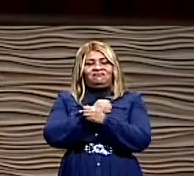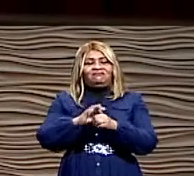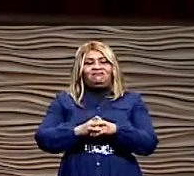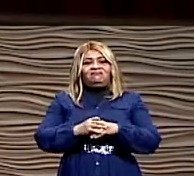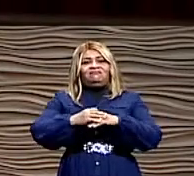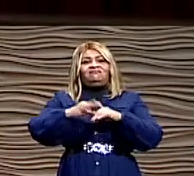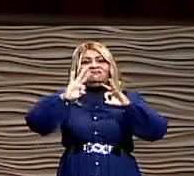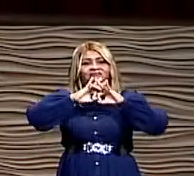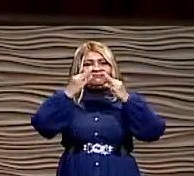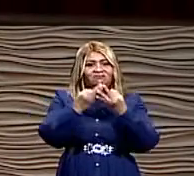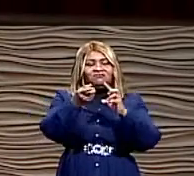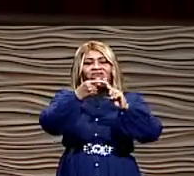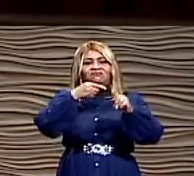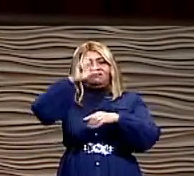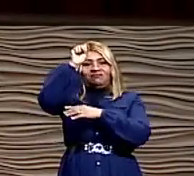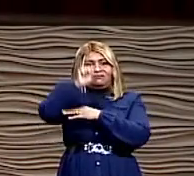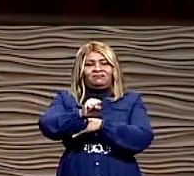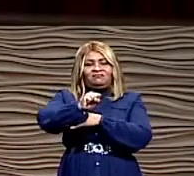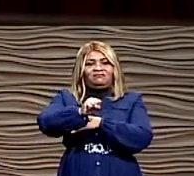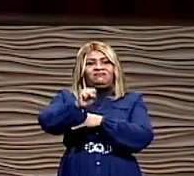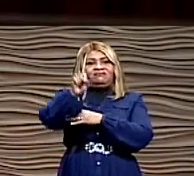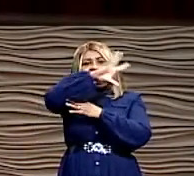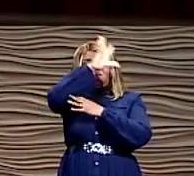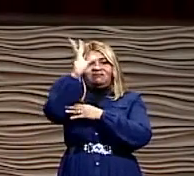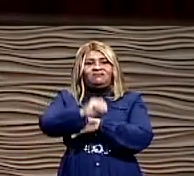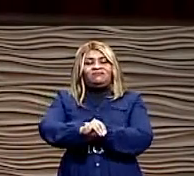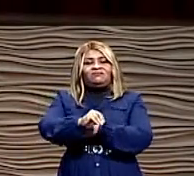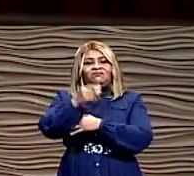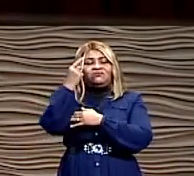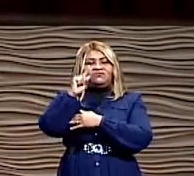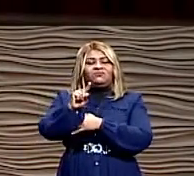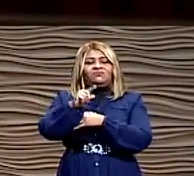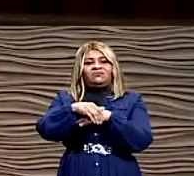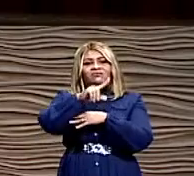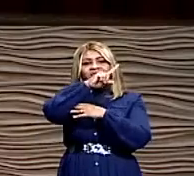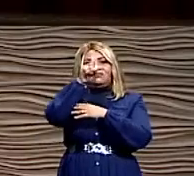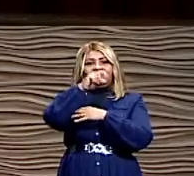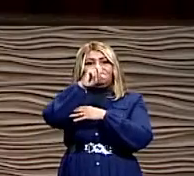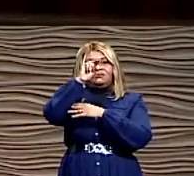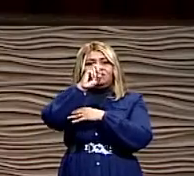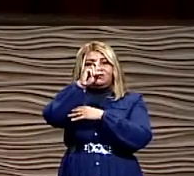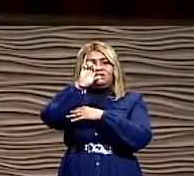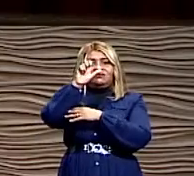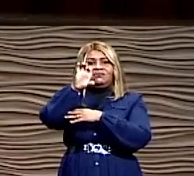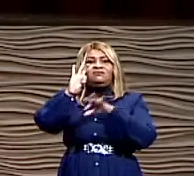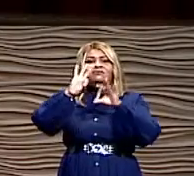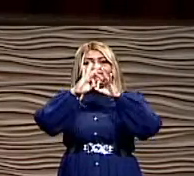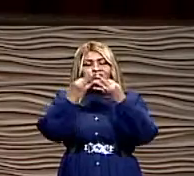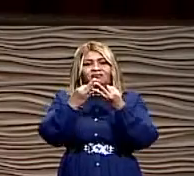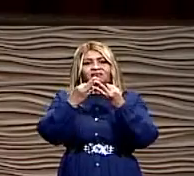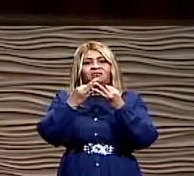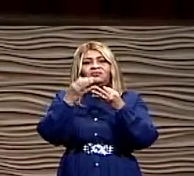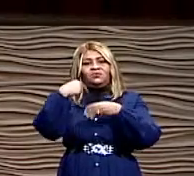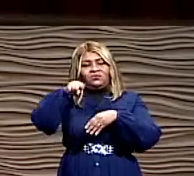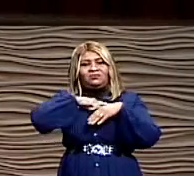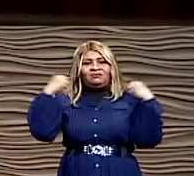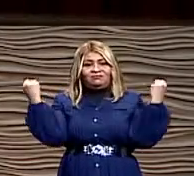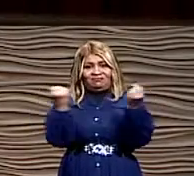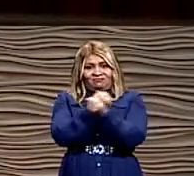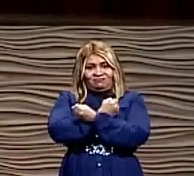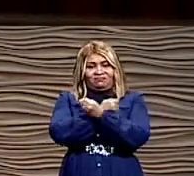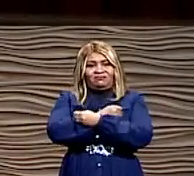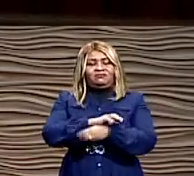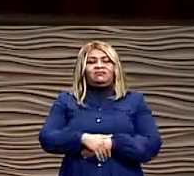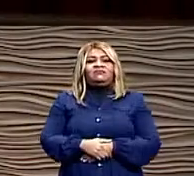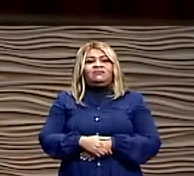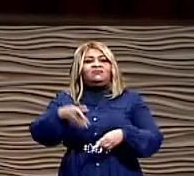South Africa joining us, Pastor Sipho Zunde, Lady Zunde, and the Langa Baptist Church family. We love them. They are our